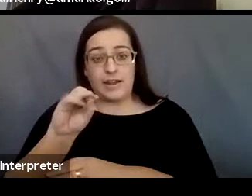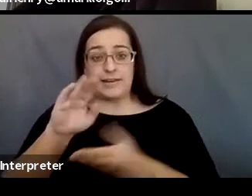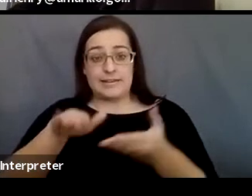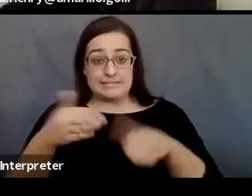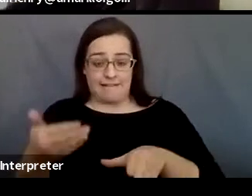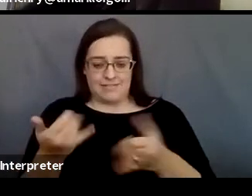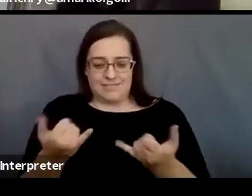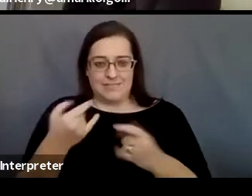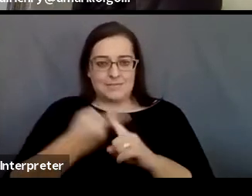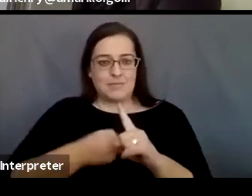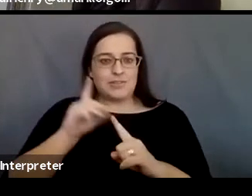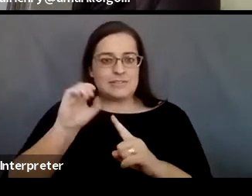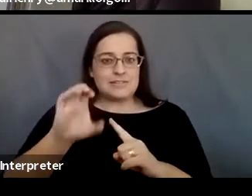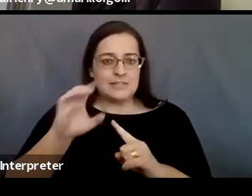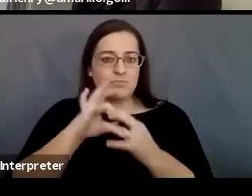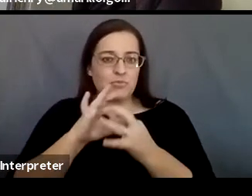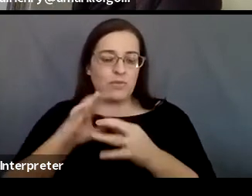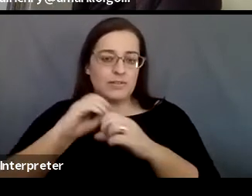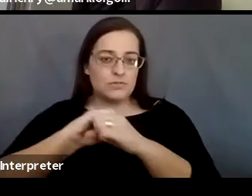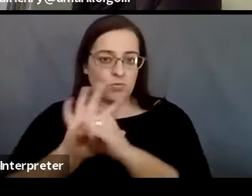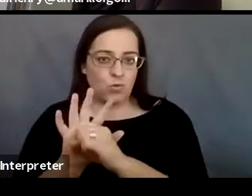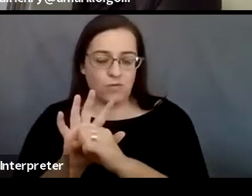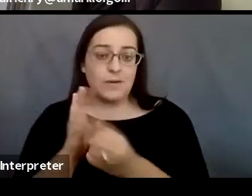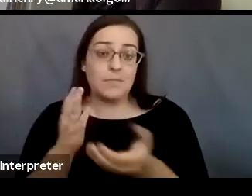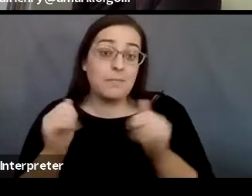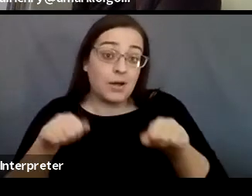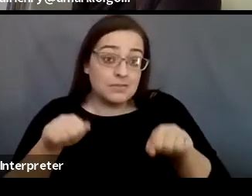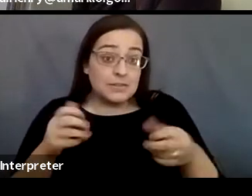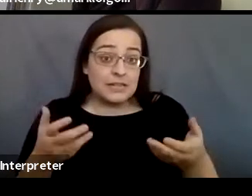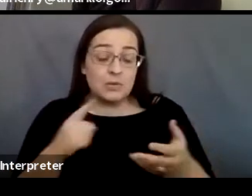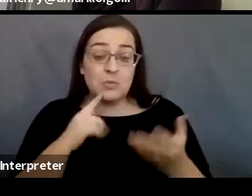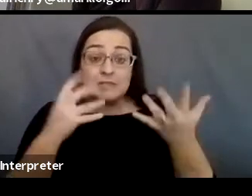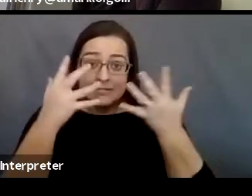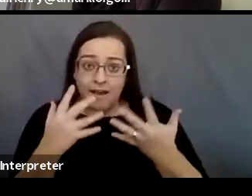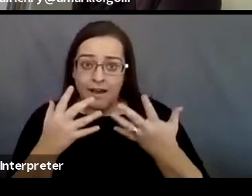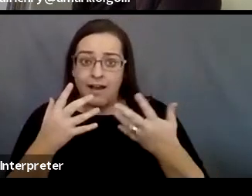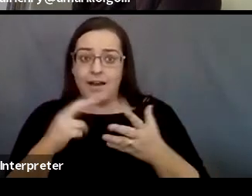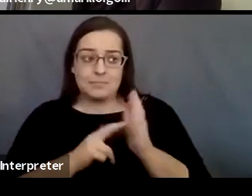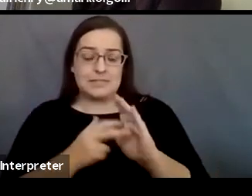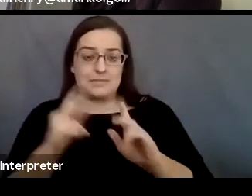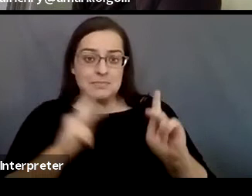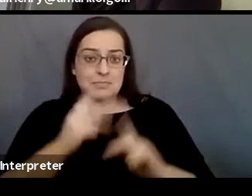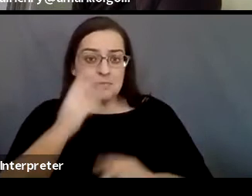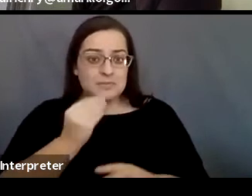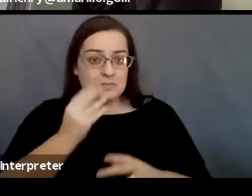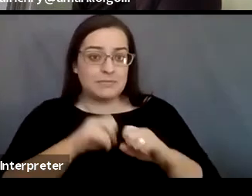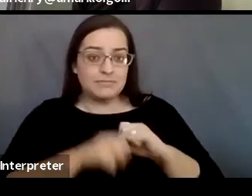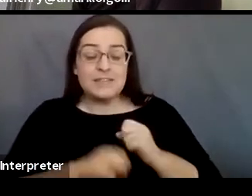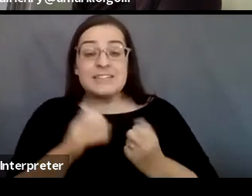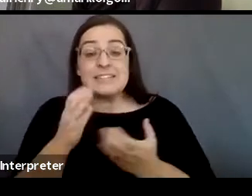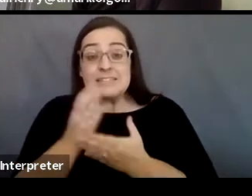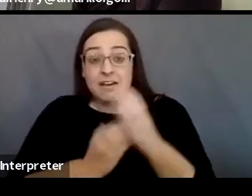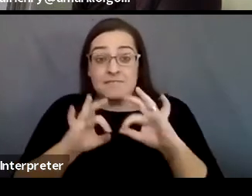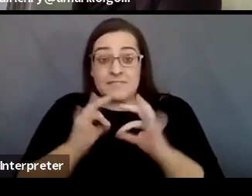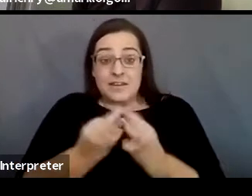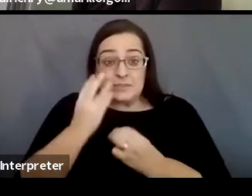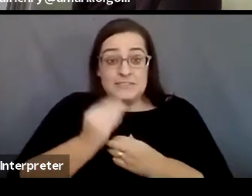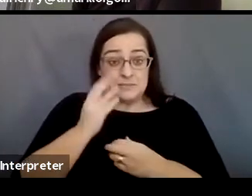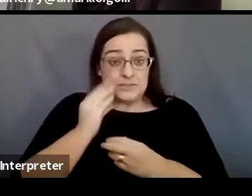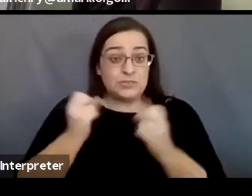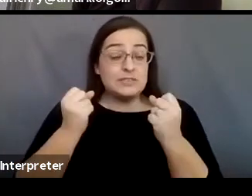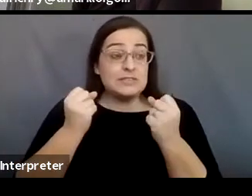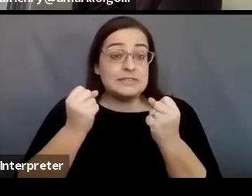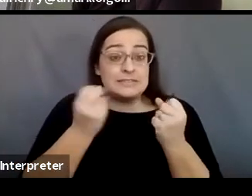COVID-19. So these, this is sad. These are families that have lost members. Some families have lost multiple members to this